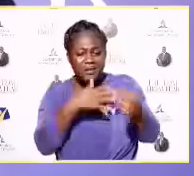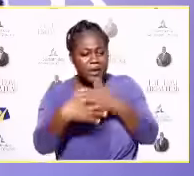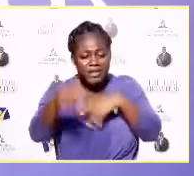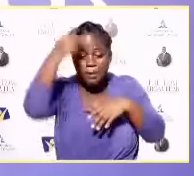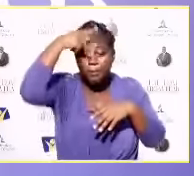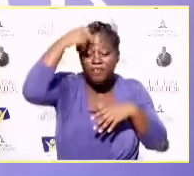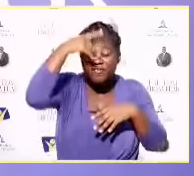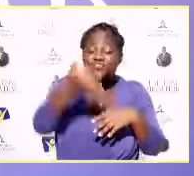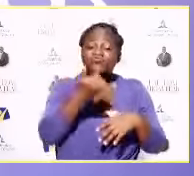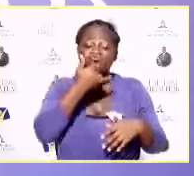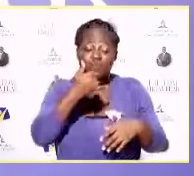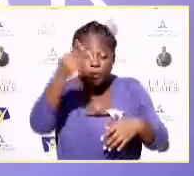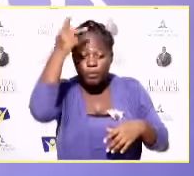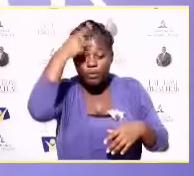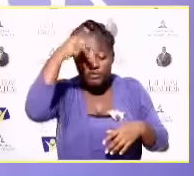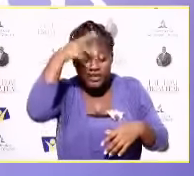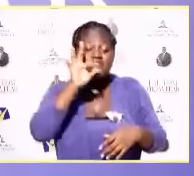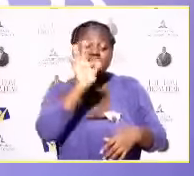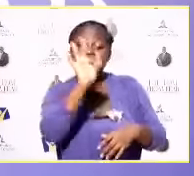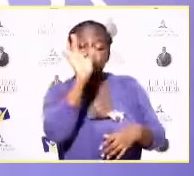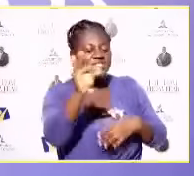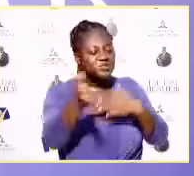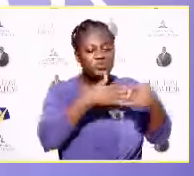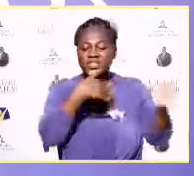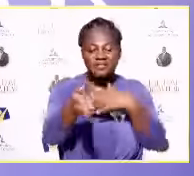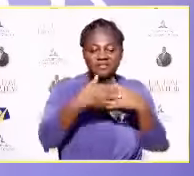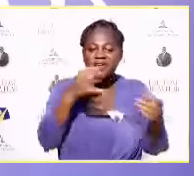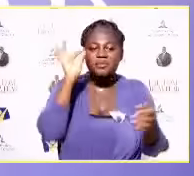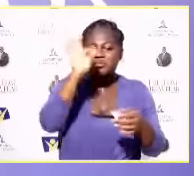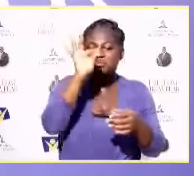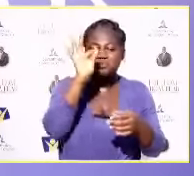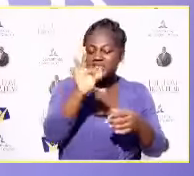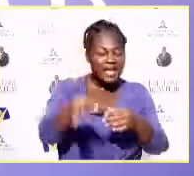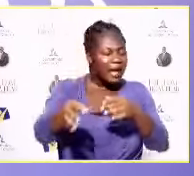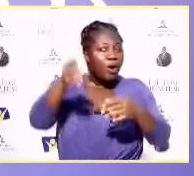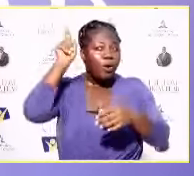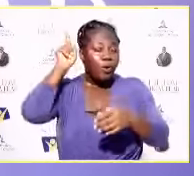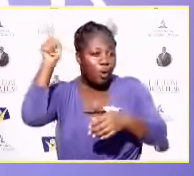you, the commandments of God have not changed.